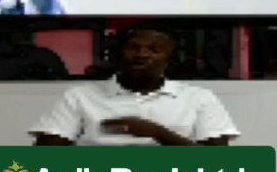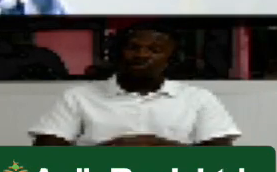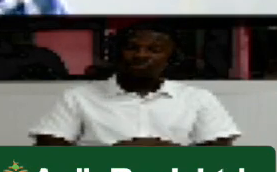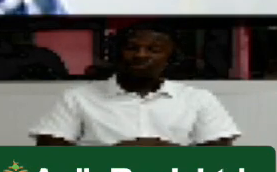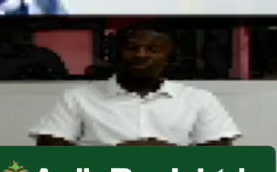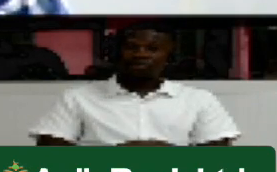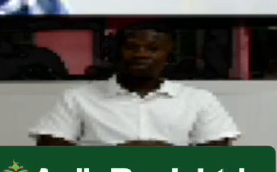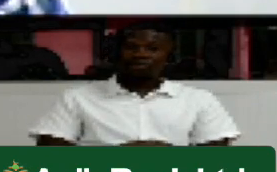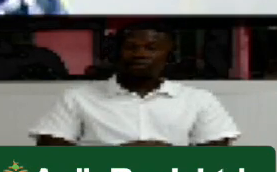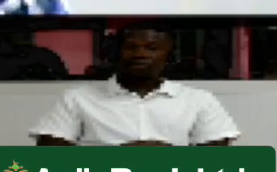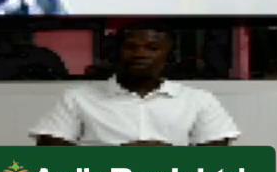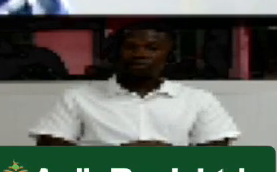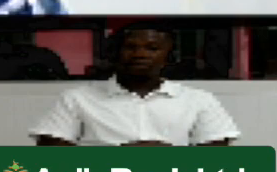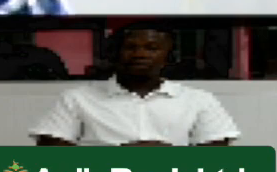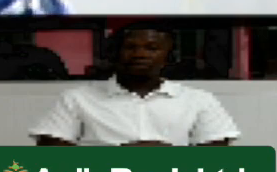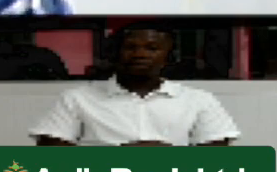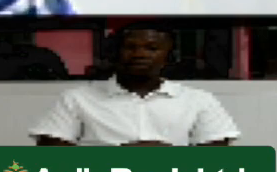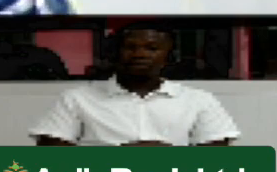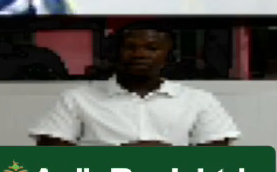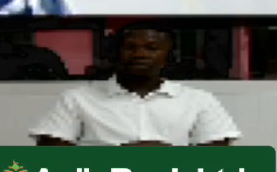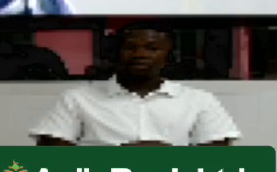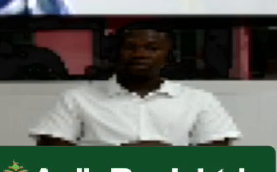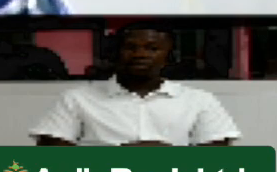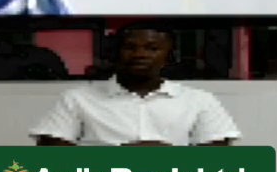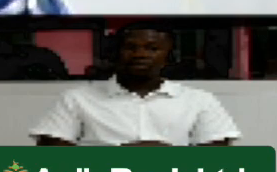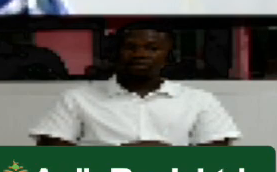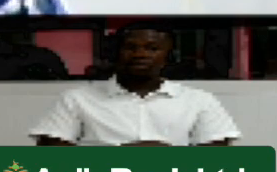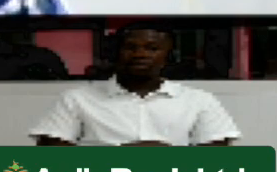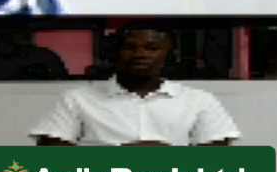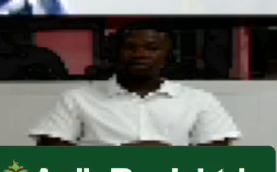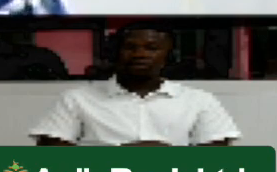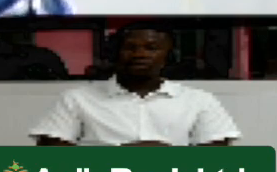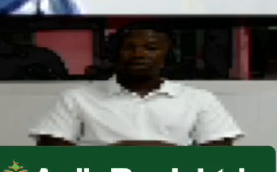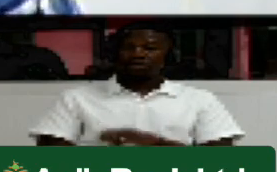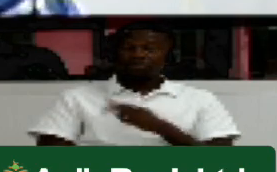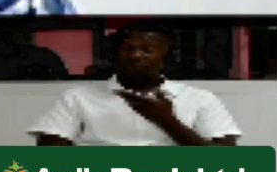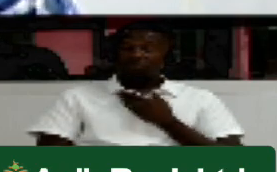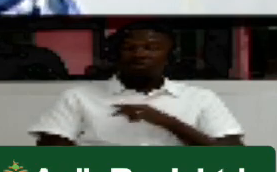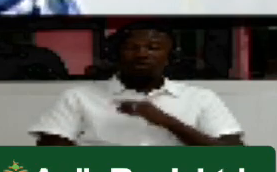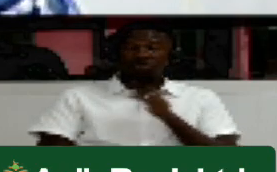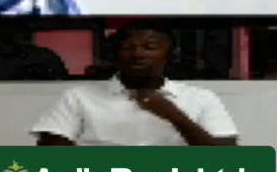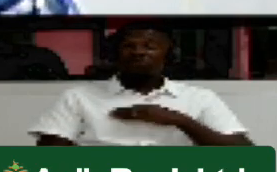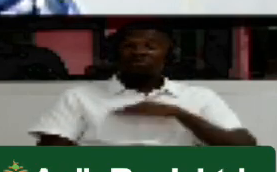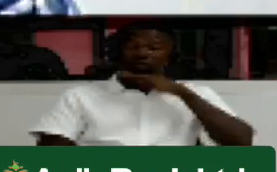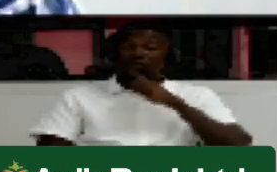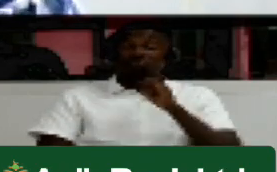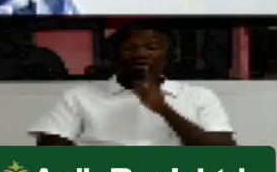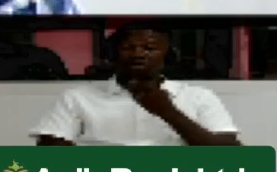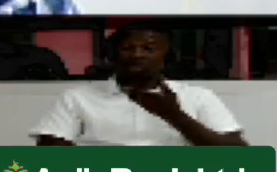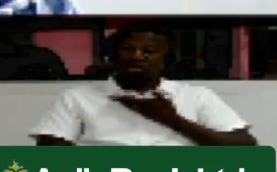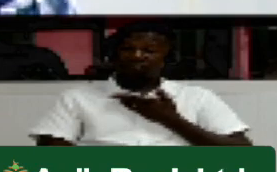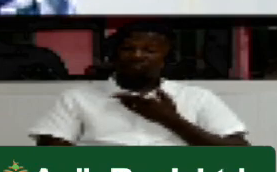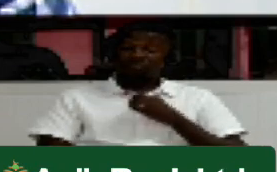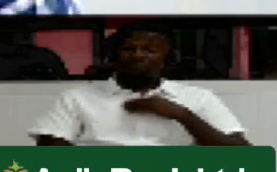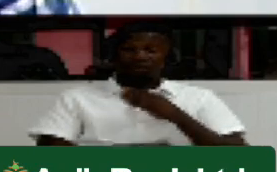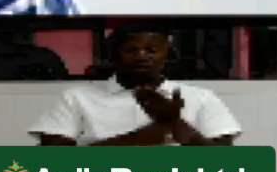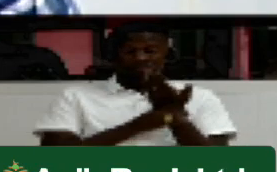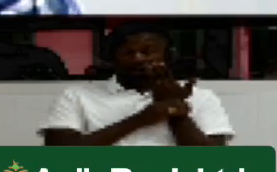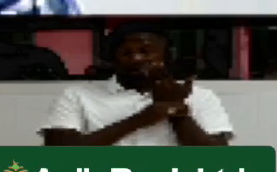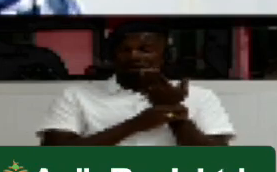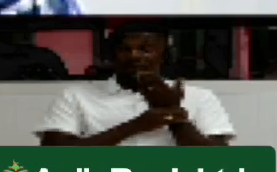I am just content with what I have, be it myself,